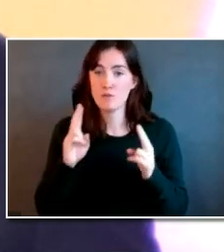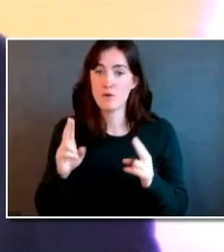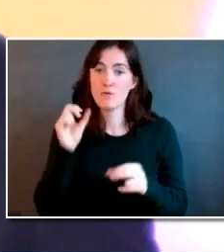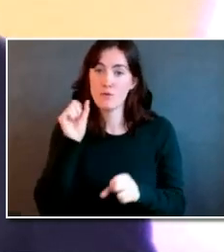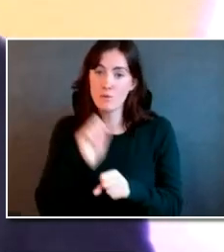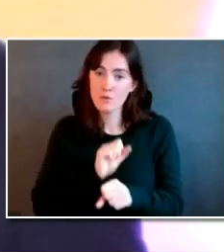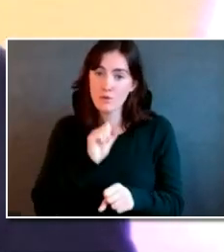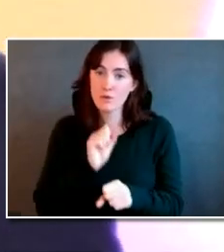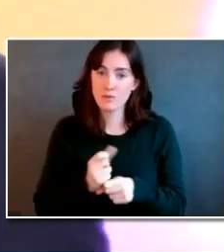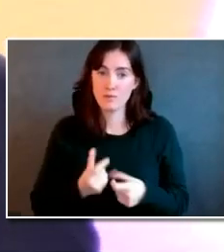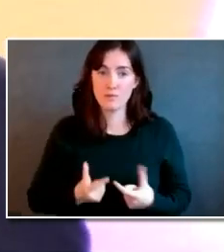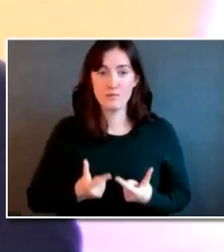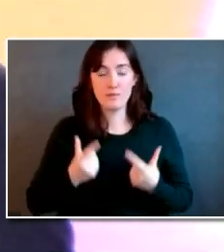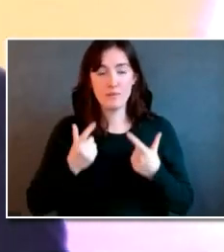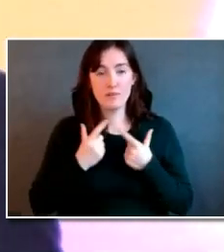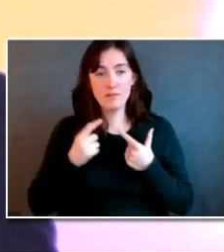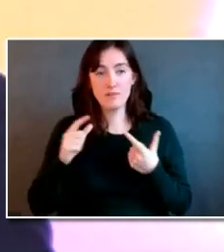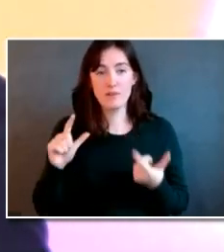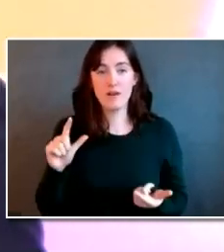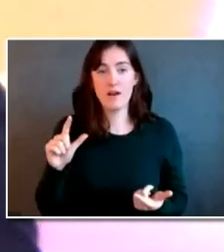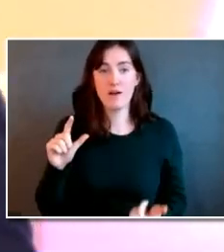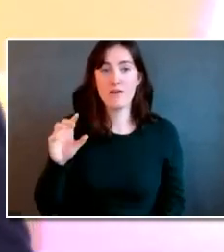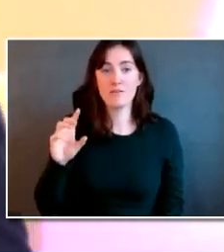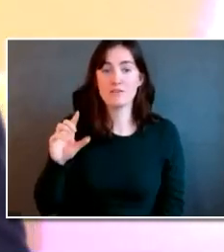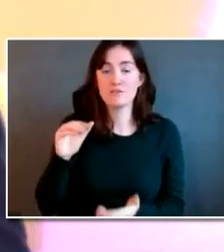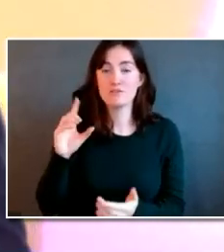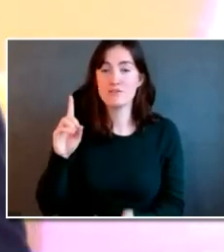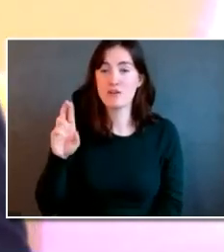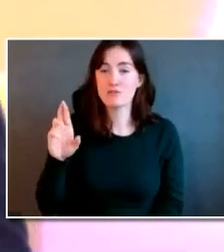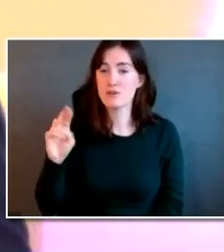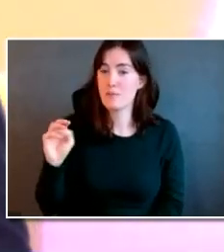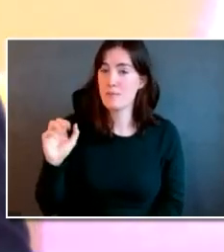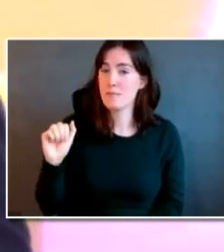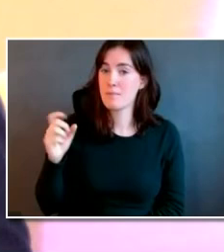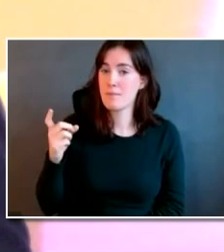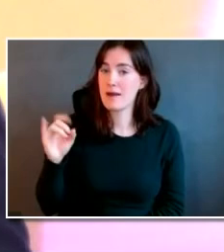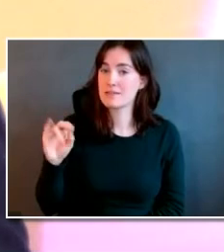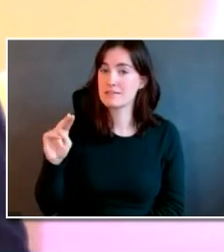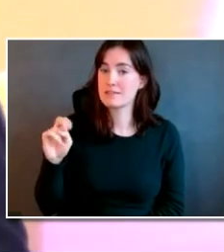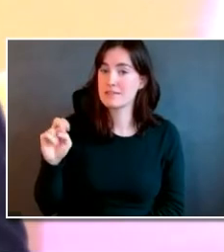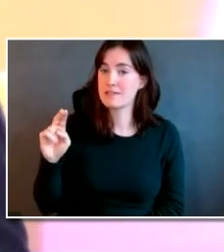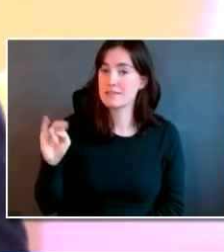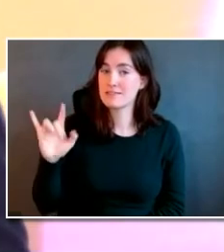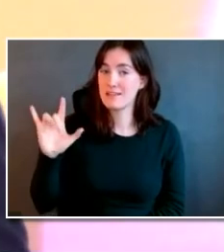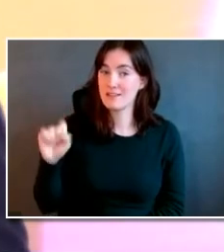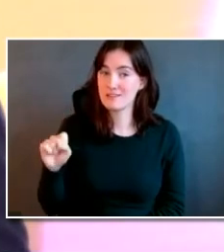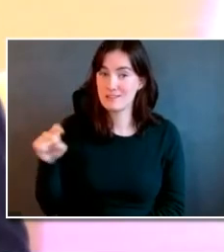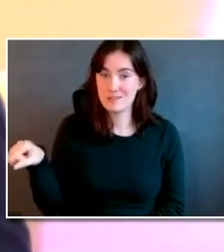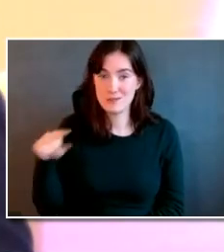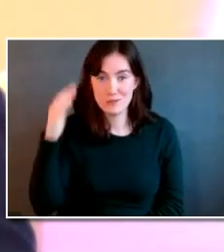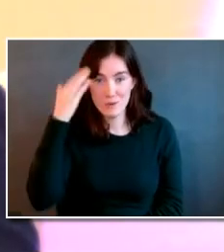of the beloved late Dr. Maxine Mills. You know who that is.